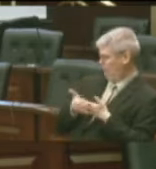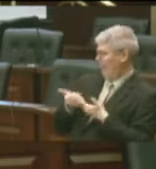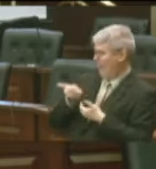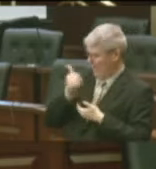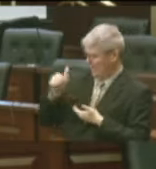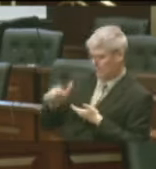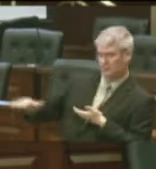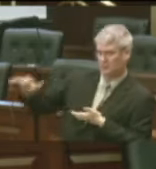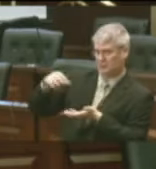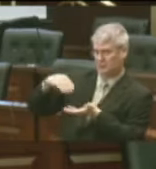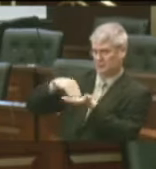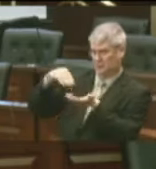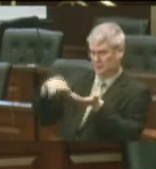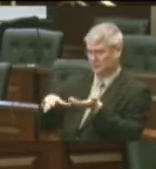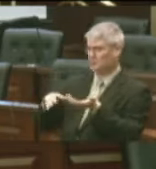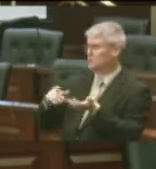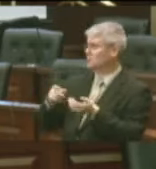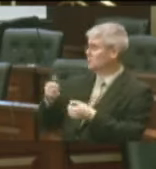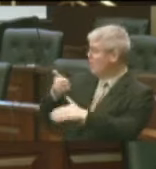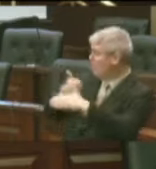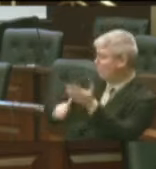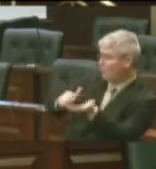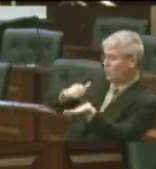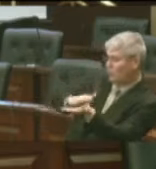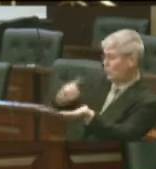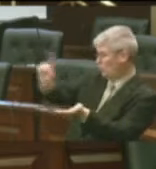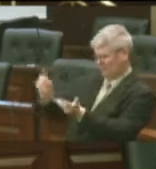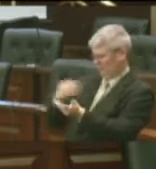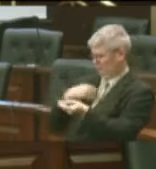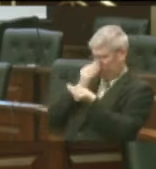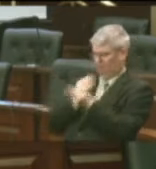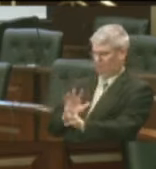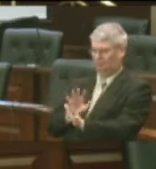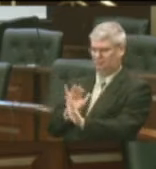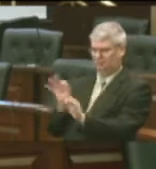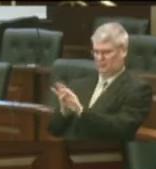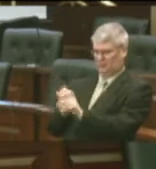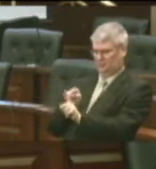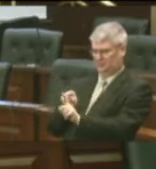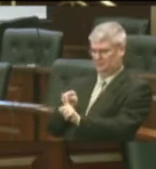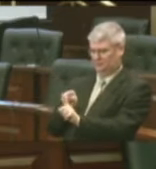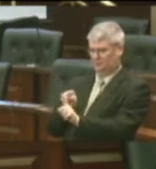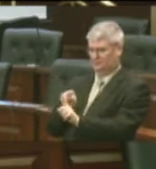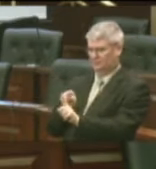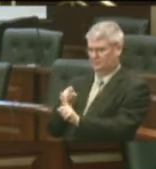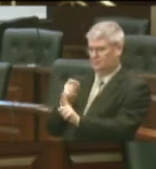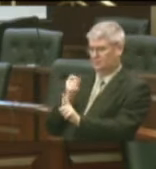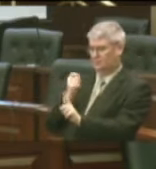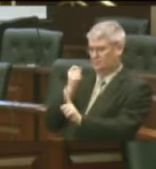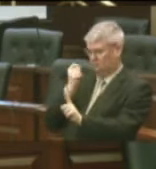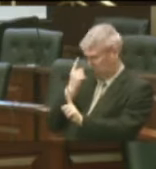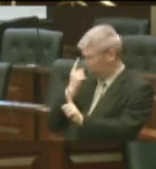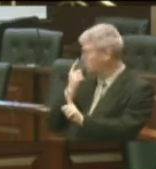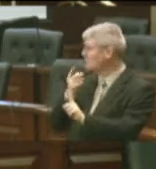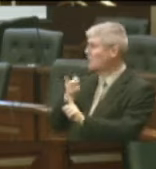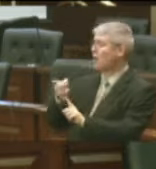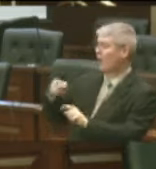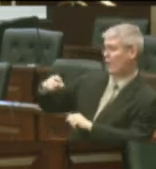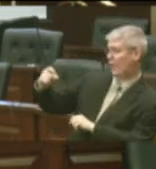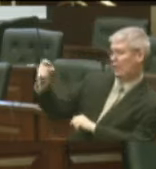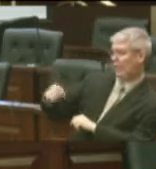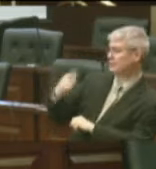school student. There will be a needs-based component, which hasn't been determined yet, But the goal is